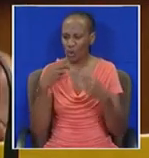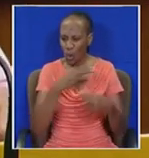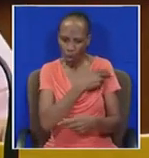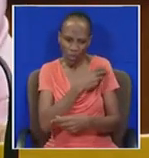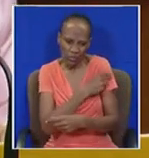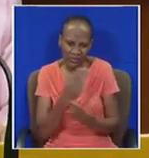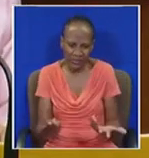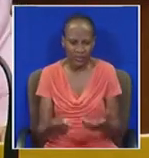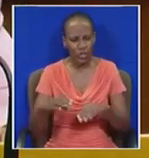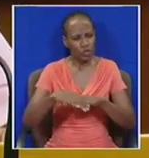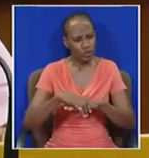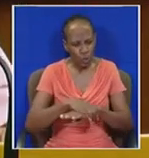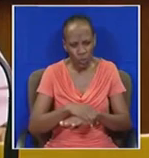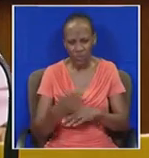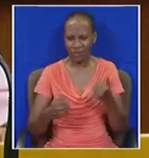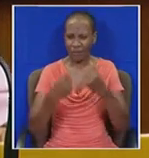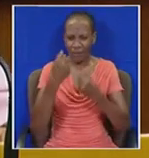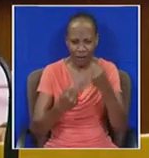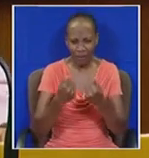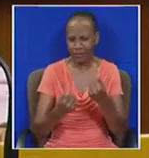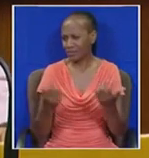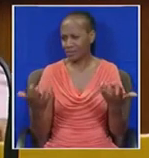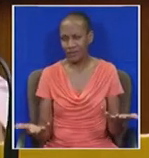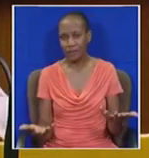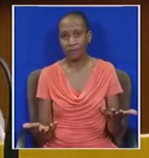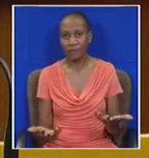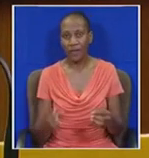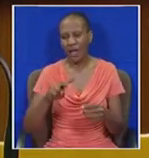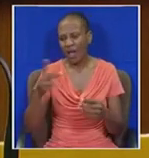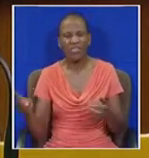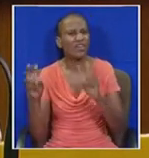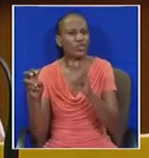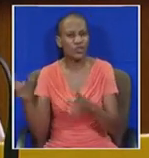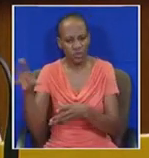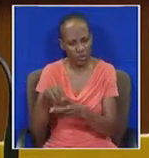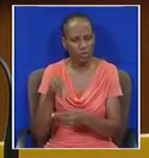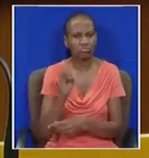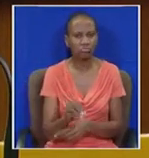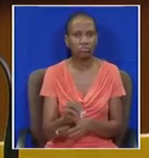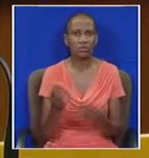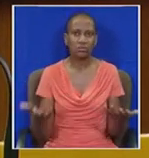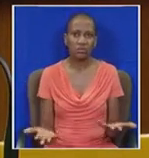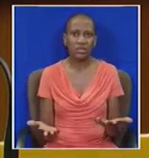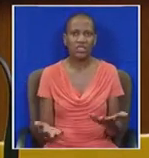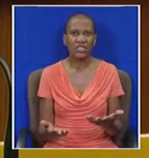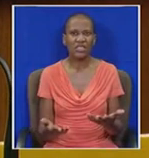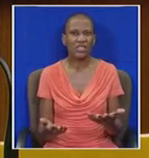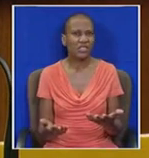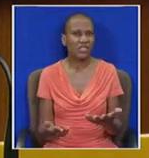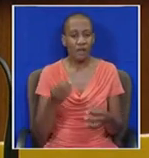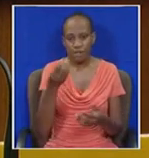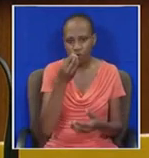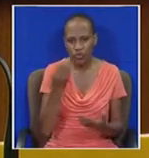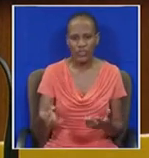and cars for the police and the Defence Force. But there are many other issues. There's bus bodies, canned processed